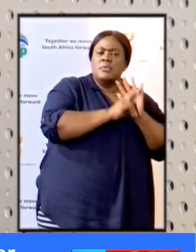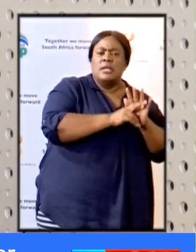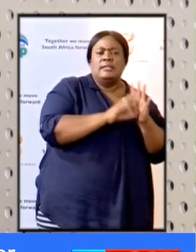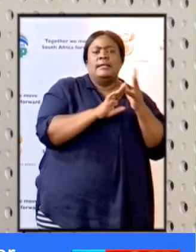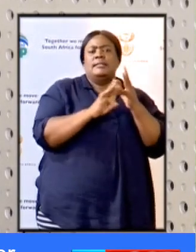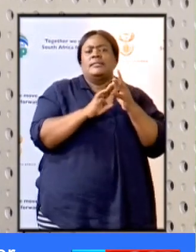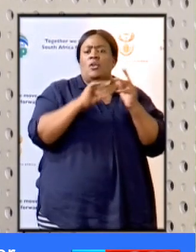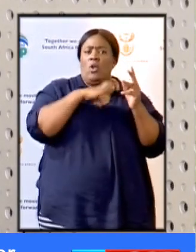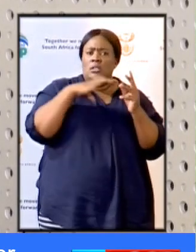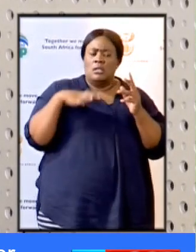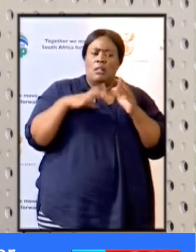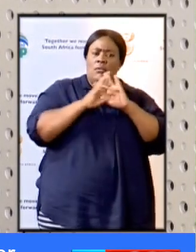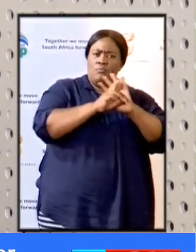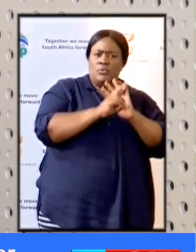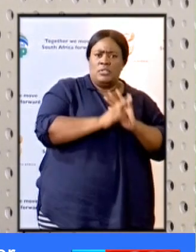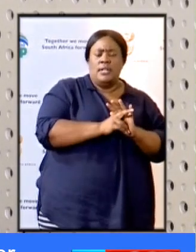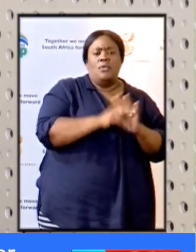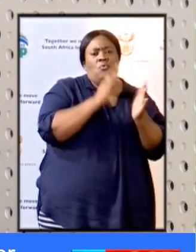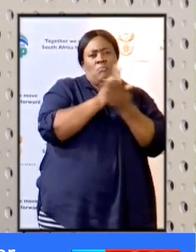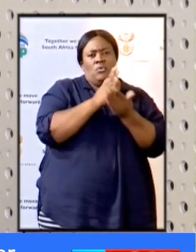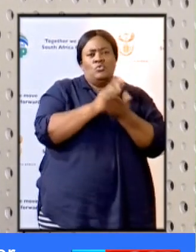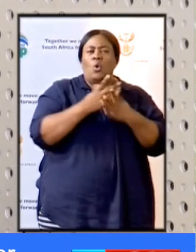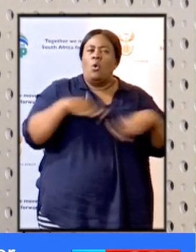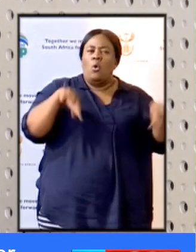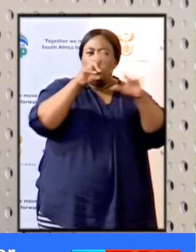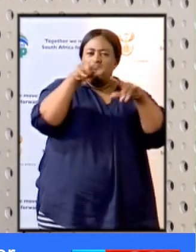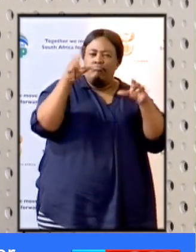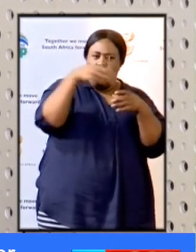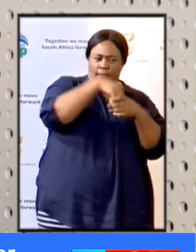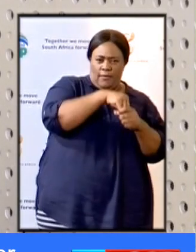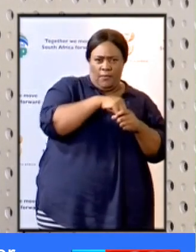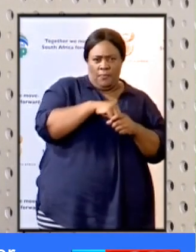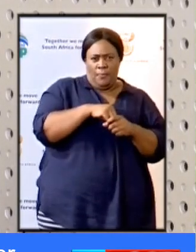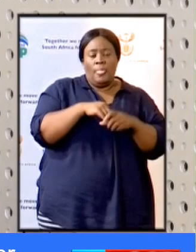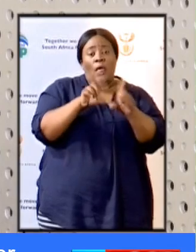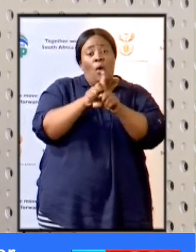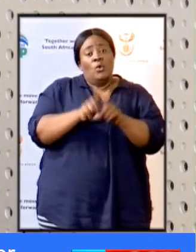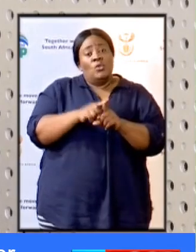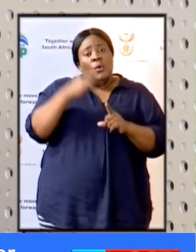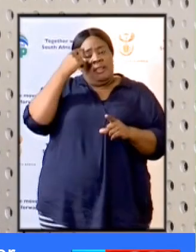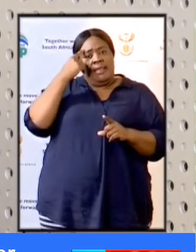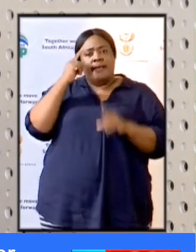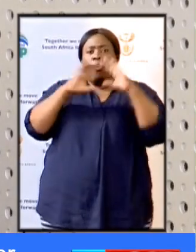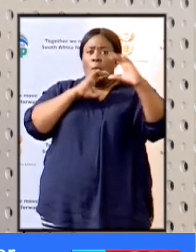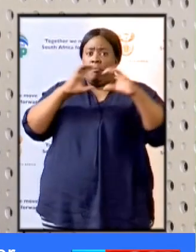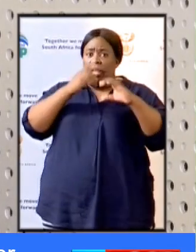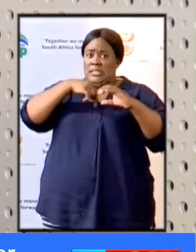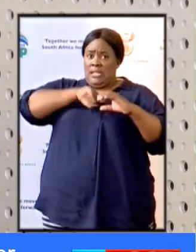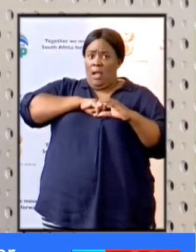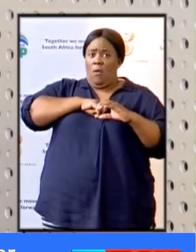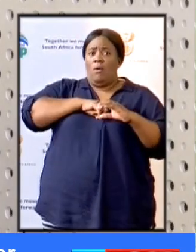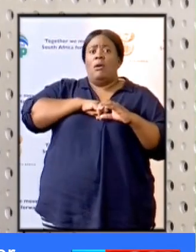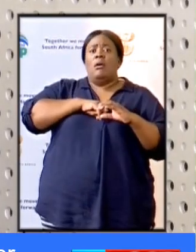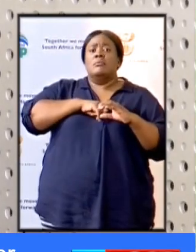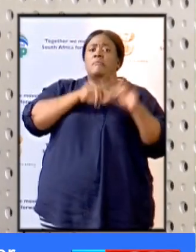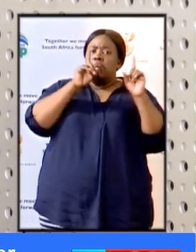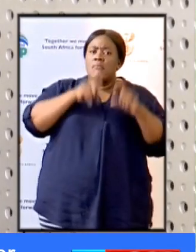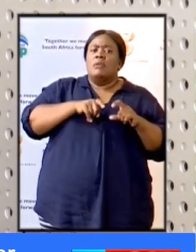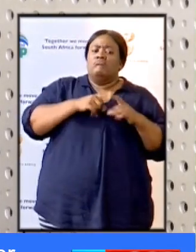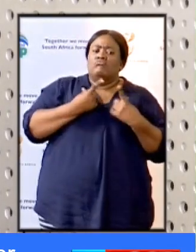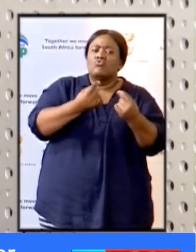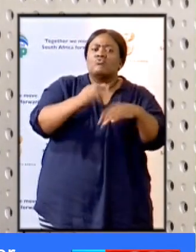everything, we tick all the boxes. We also think we'll have to intensify our communication so that we don't find